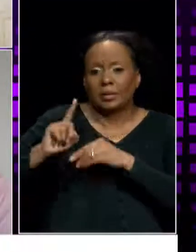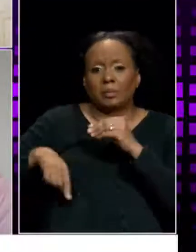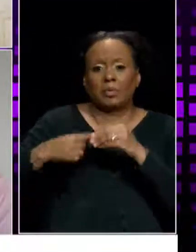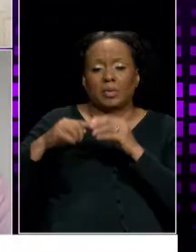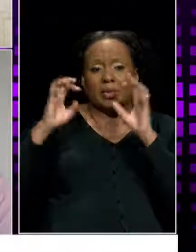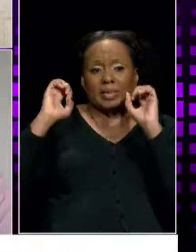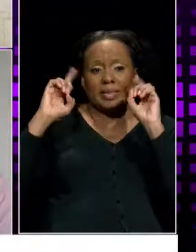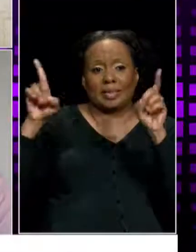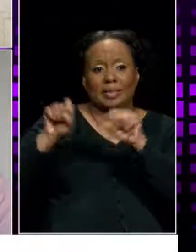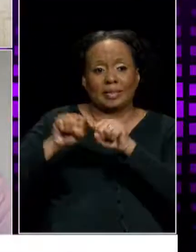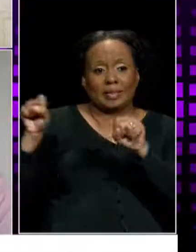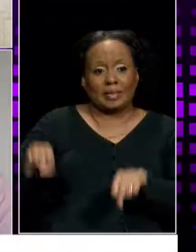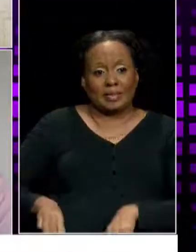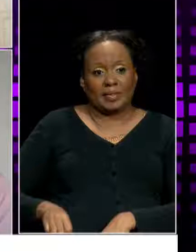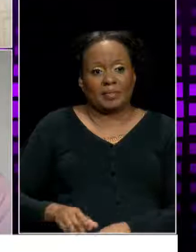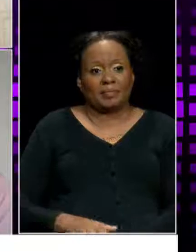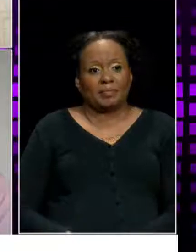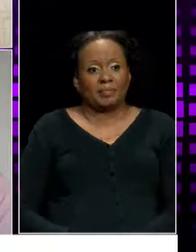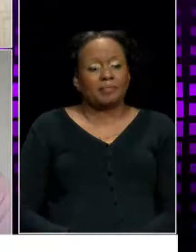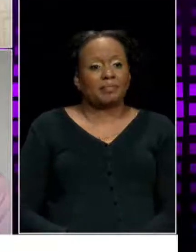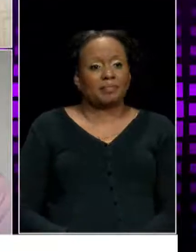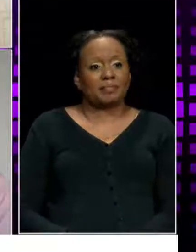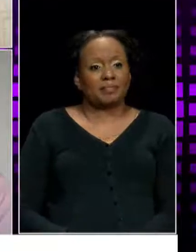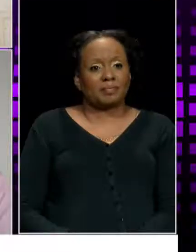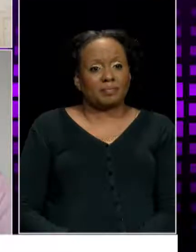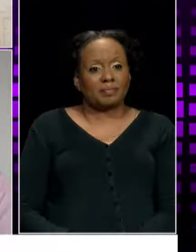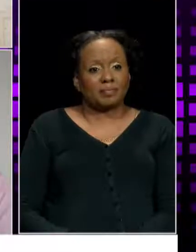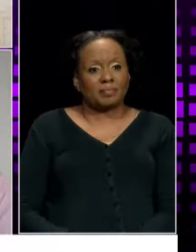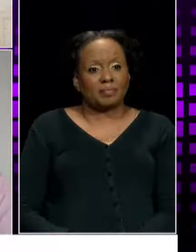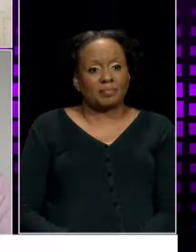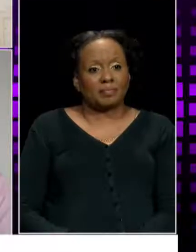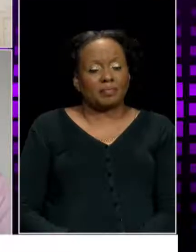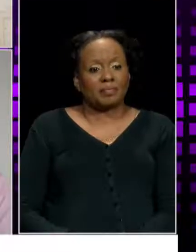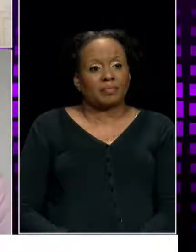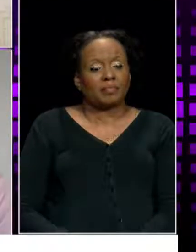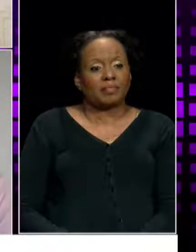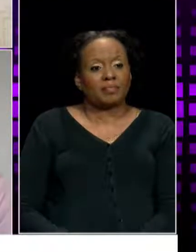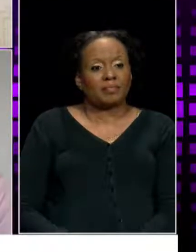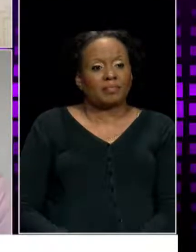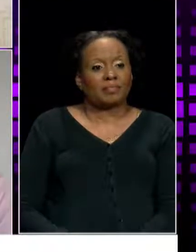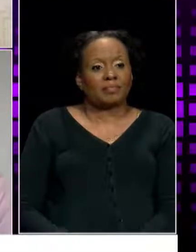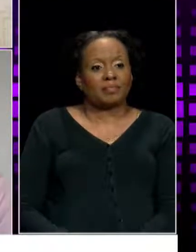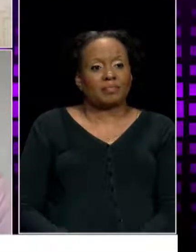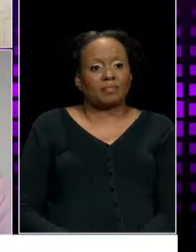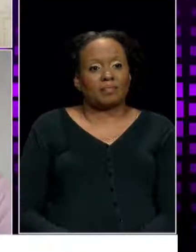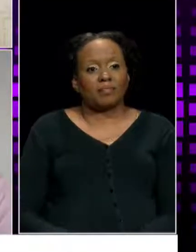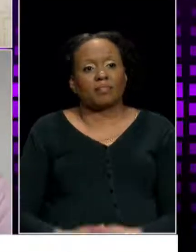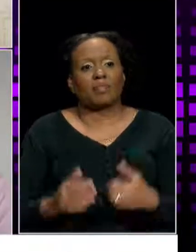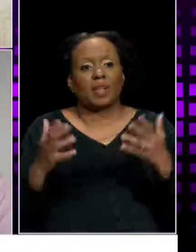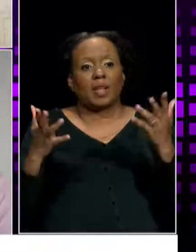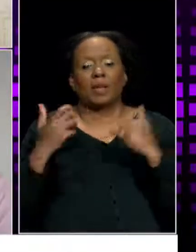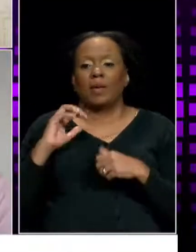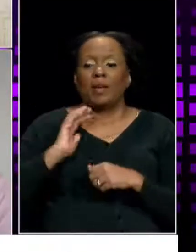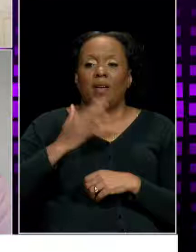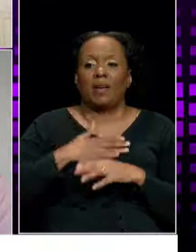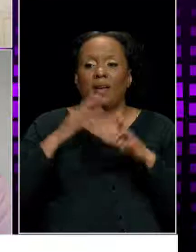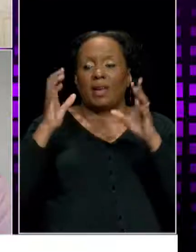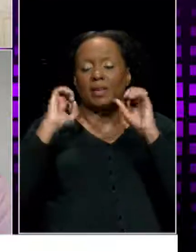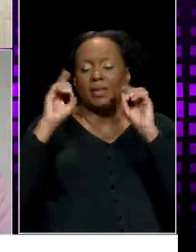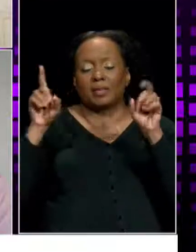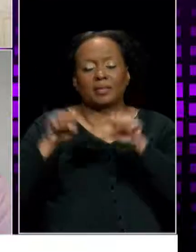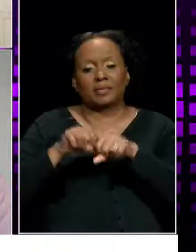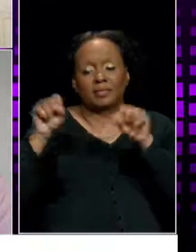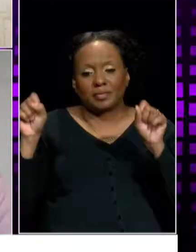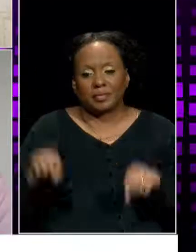system. Now, we want our education system to be fit for purpose. And we're currently in the space